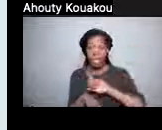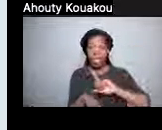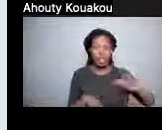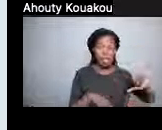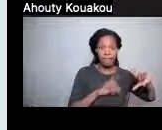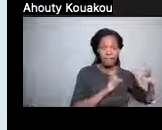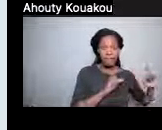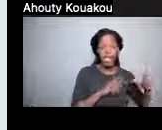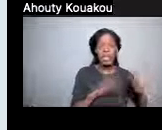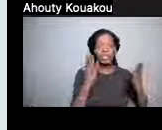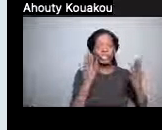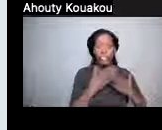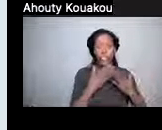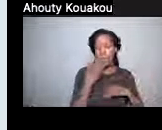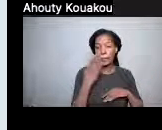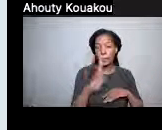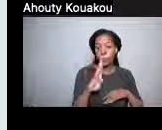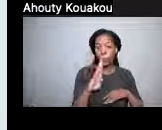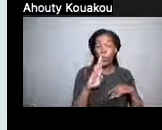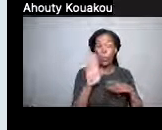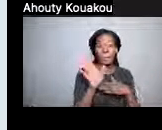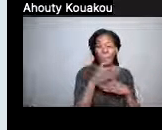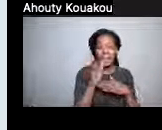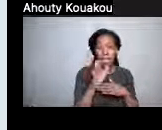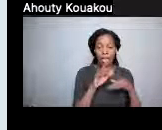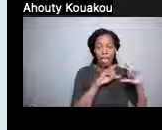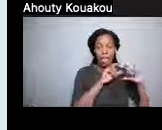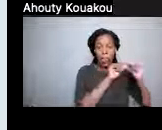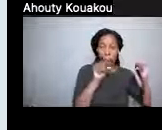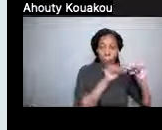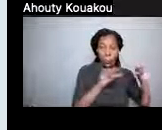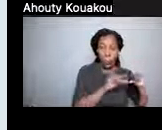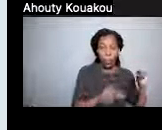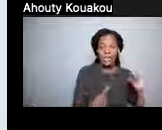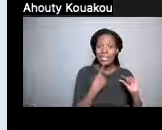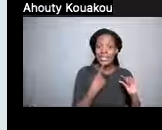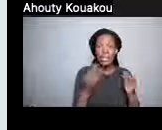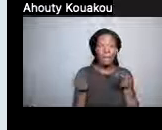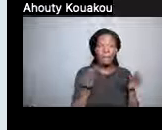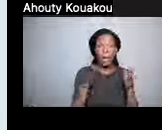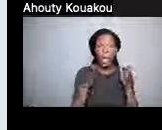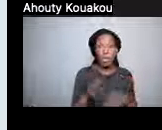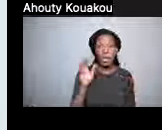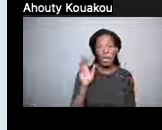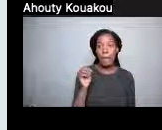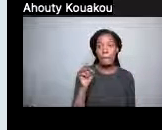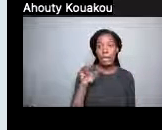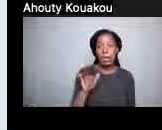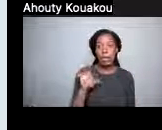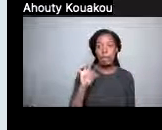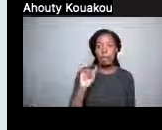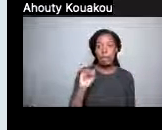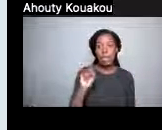banner with light blue font that reads "Moderator Mary Fasher, he,